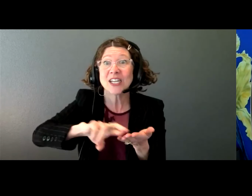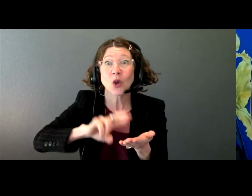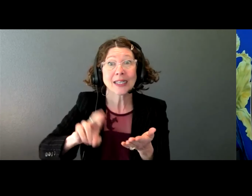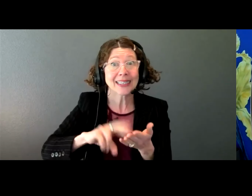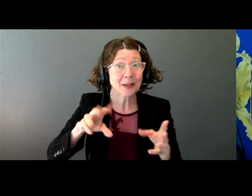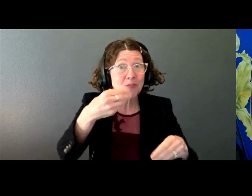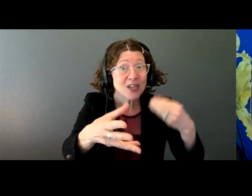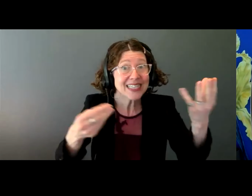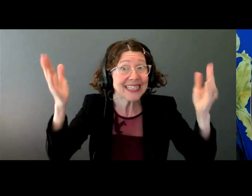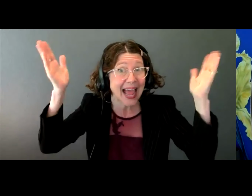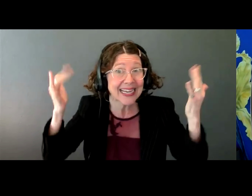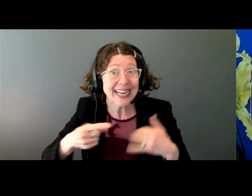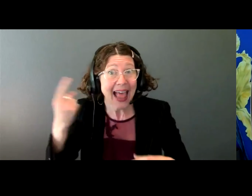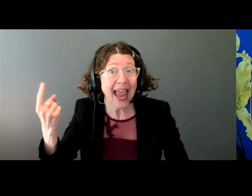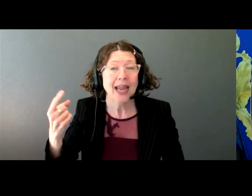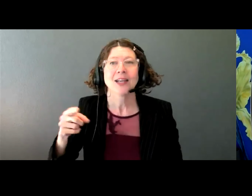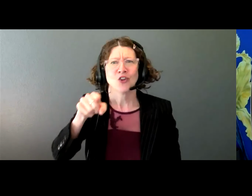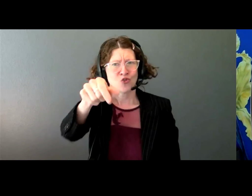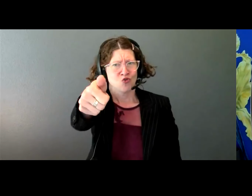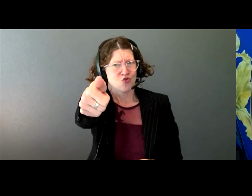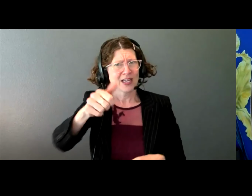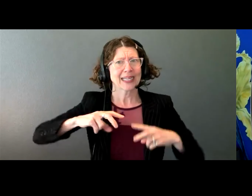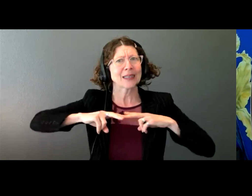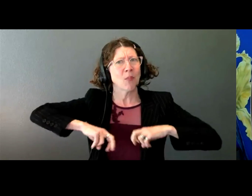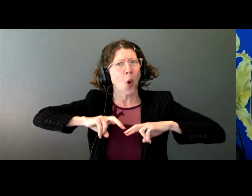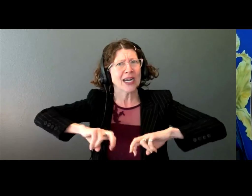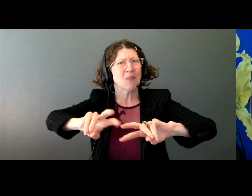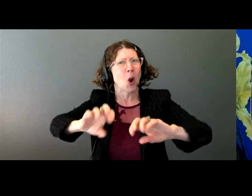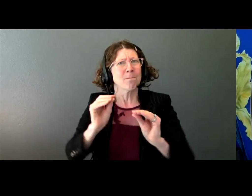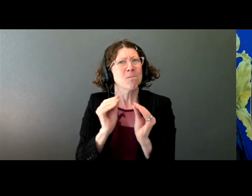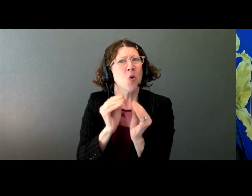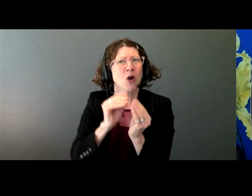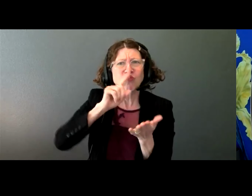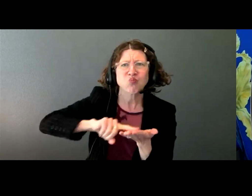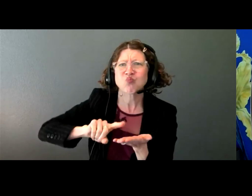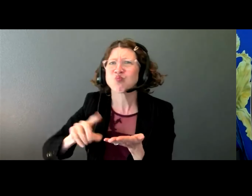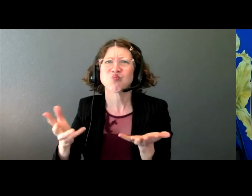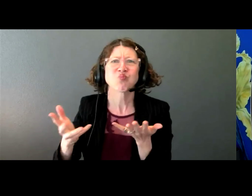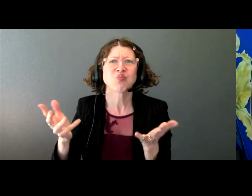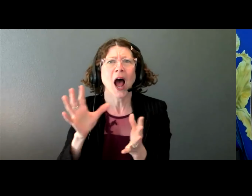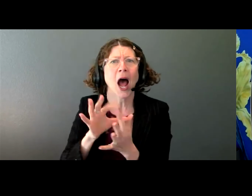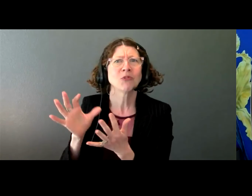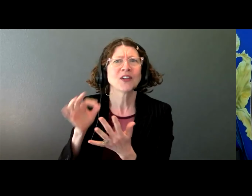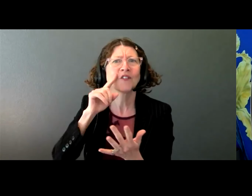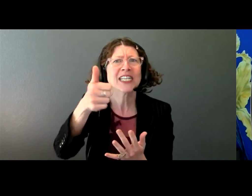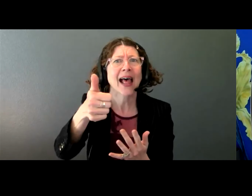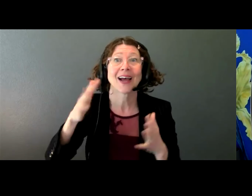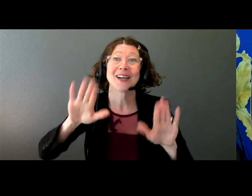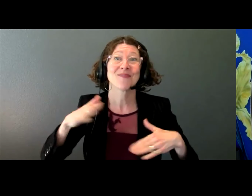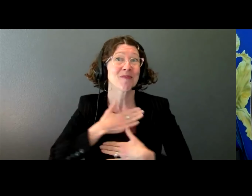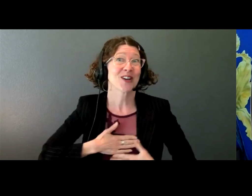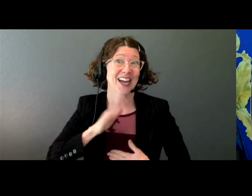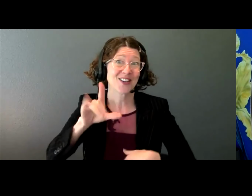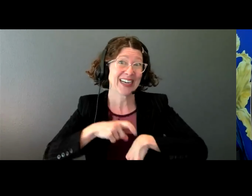find out everything that you need that you can do for options for yourself. Really appreciate your time today